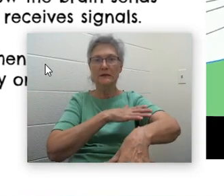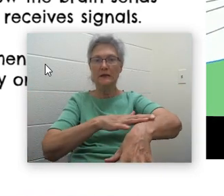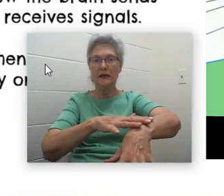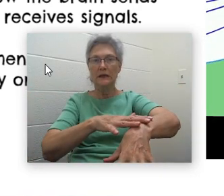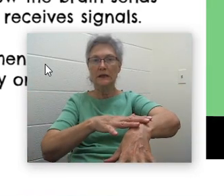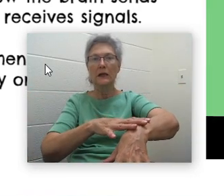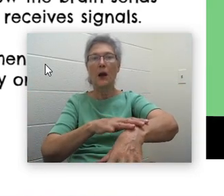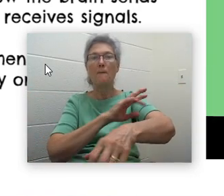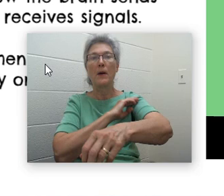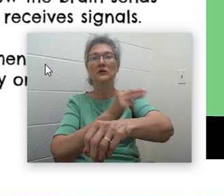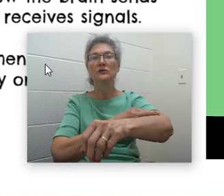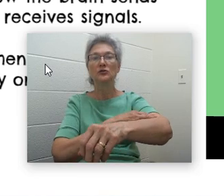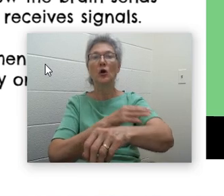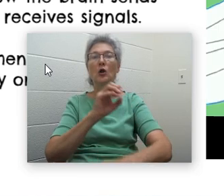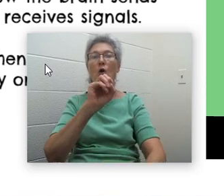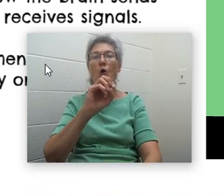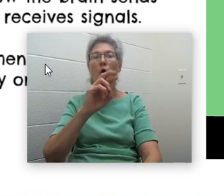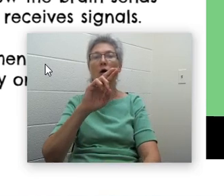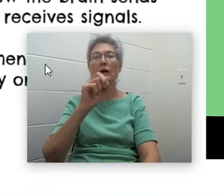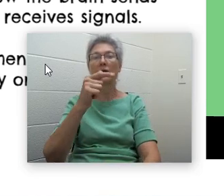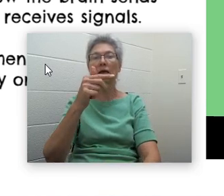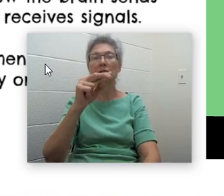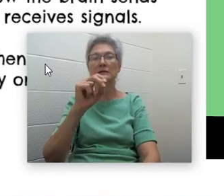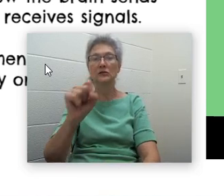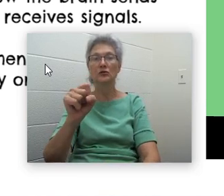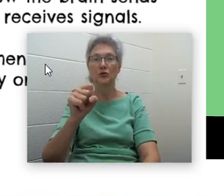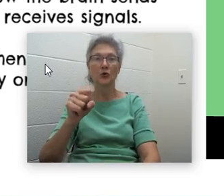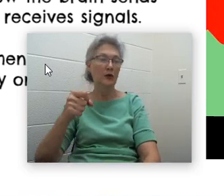and organs to the spinal cord and brain.